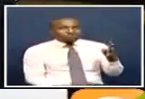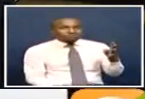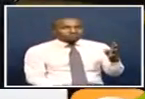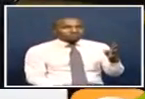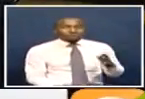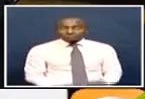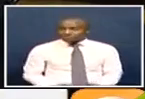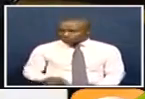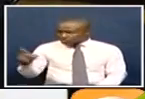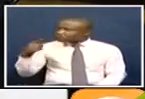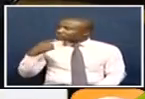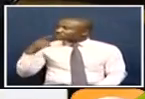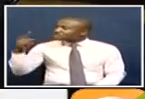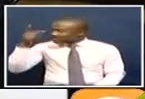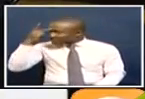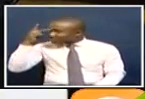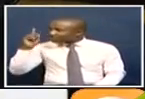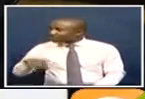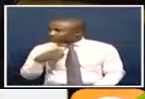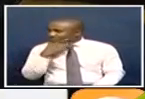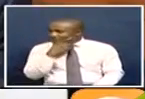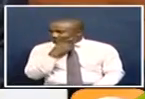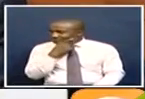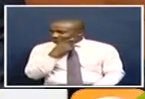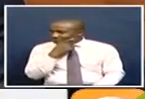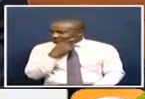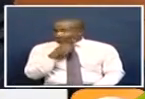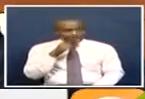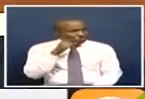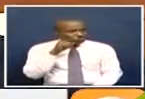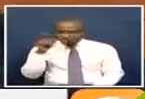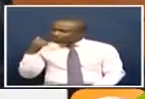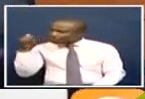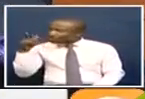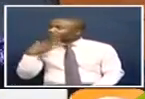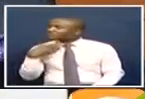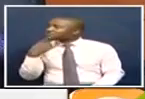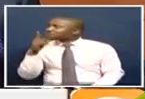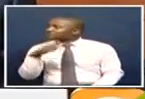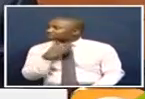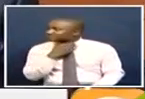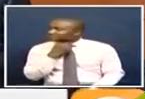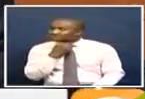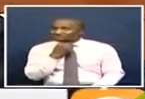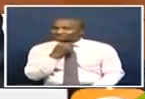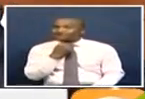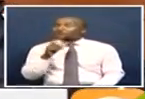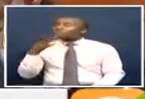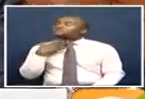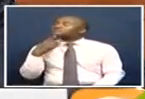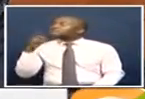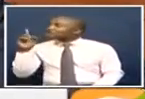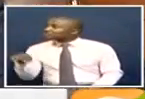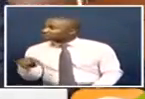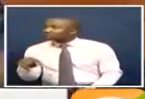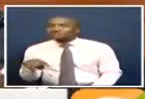Kidero? I don't know. We are going for elections. No, what were you going to tell him this morning when you called but him? I didn't get him on the phone. He didn't what answer. What were you going to tell him? I was going